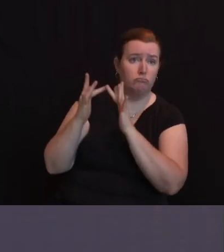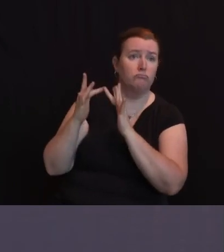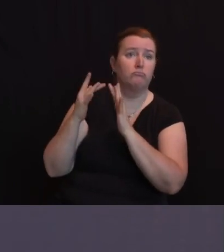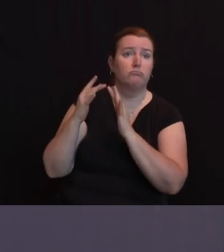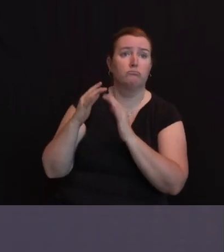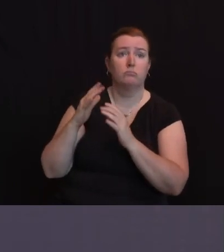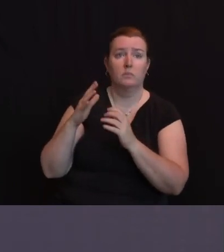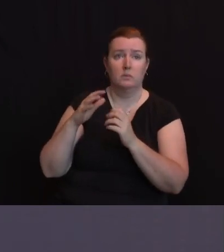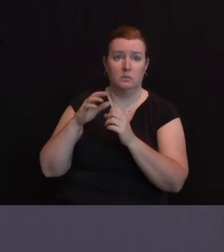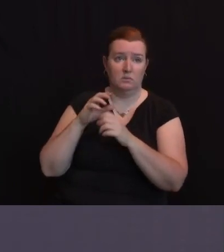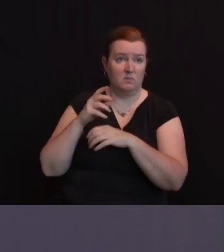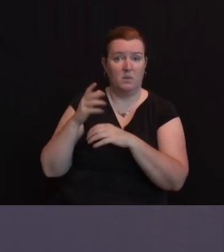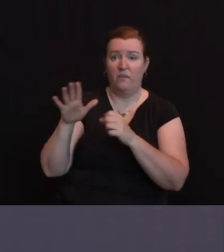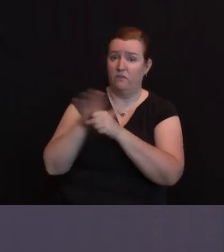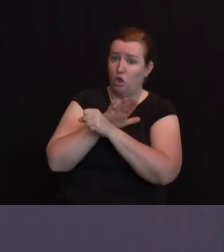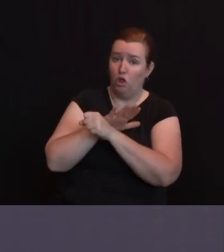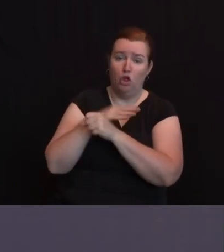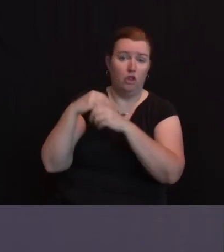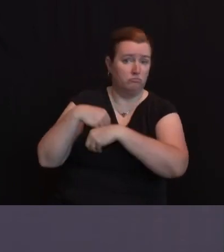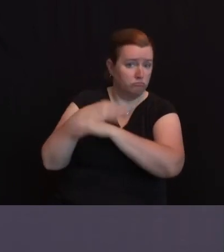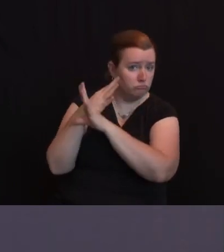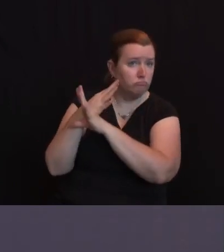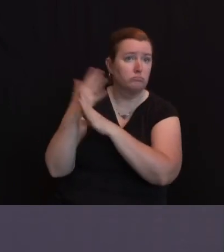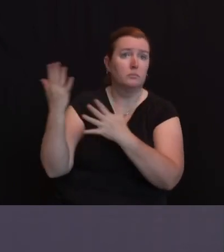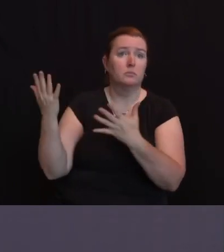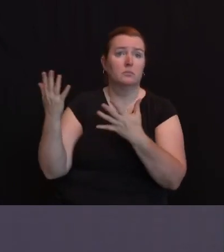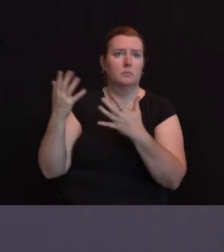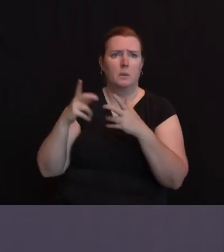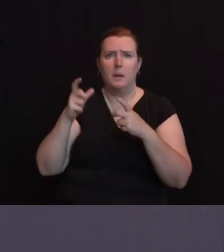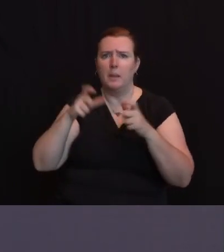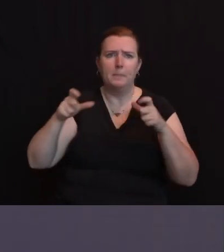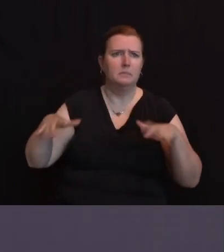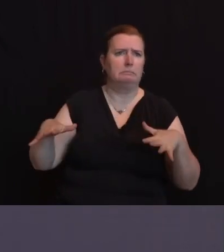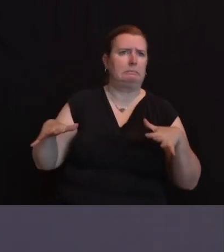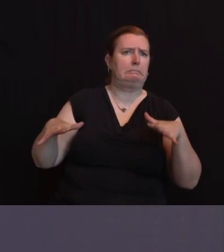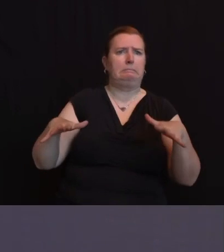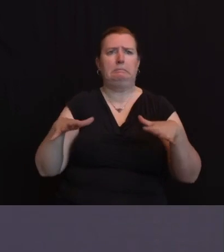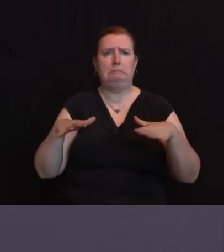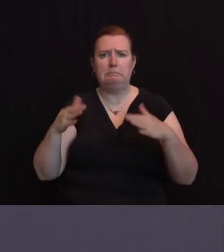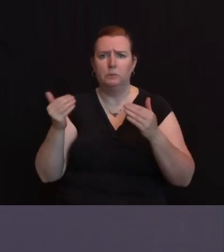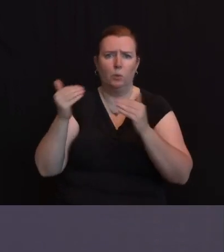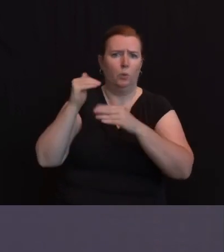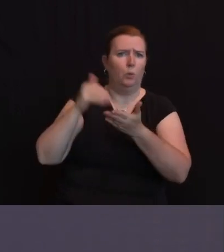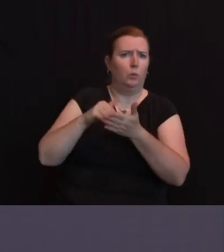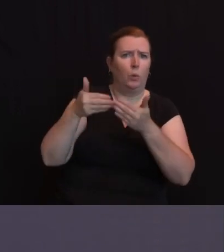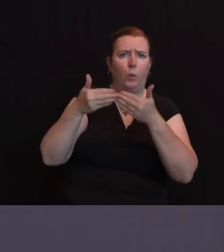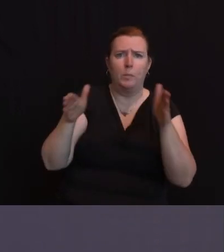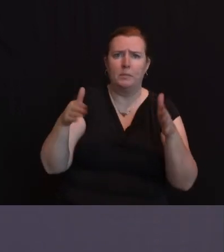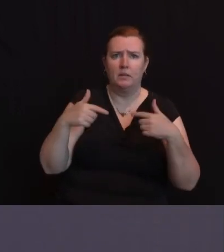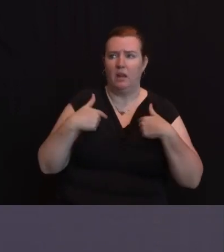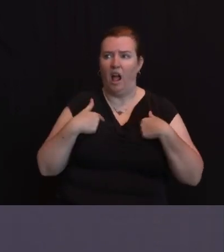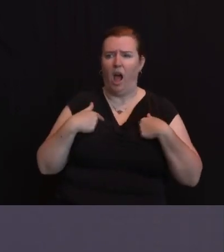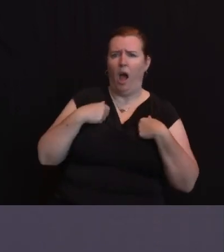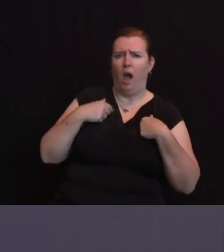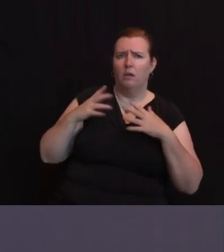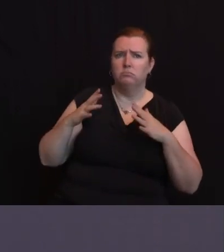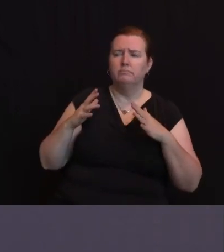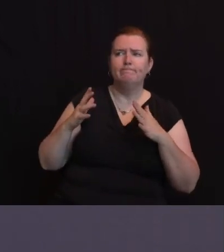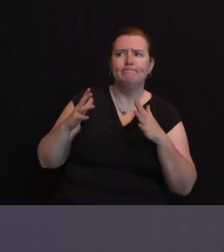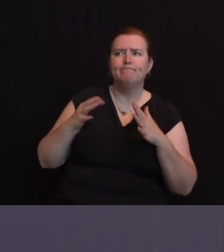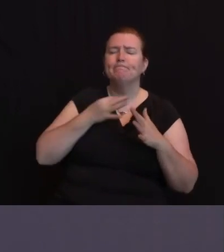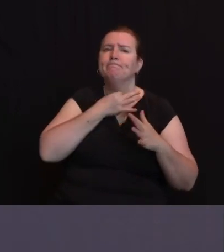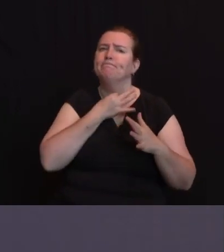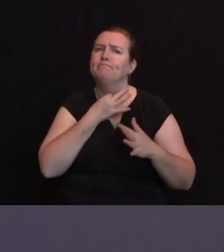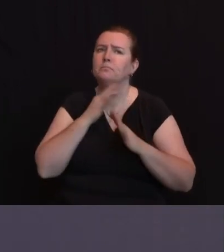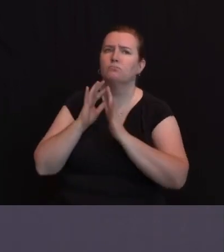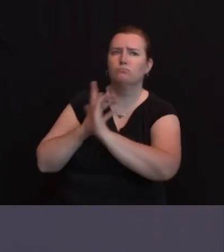remote learning, a lot of people are very nervous about reopening schools at all. At what point will